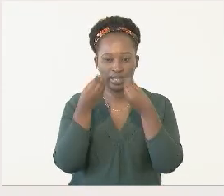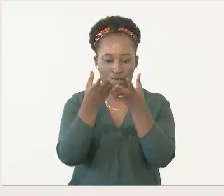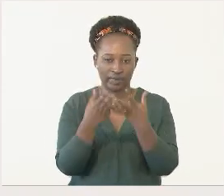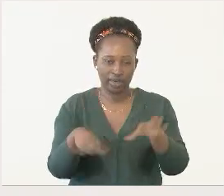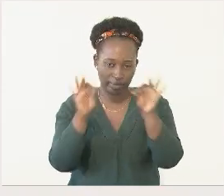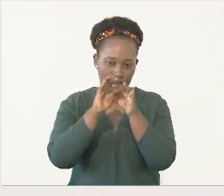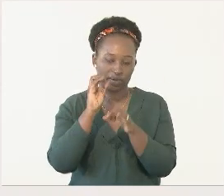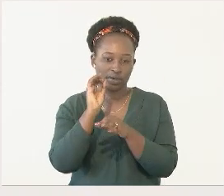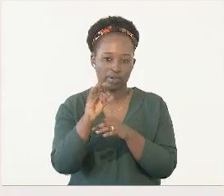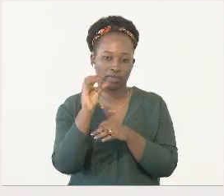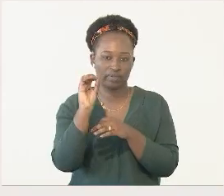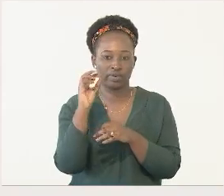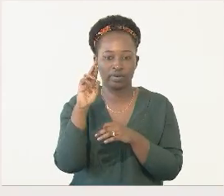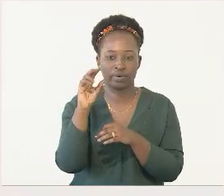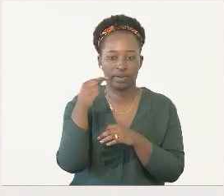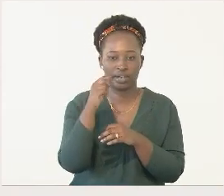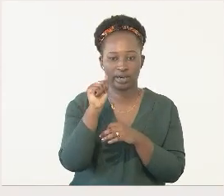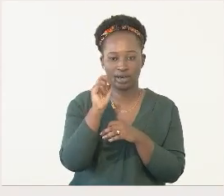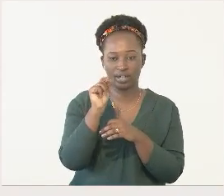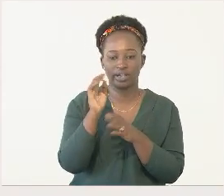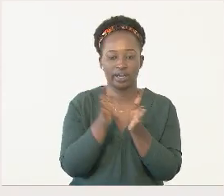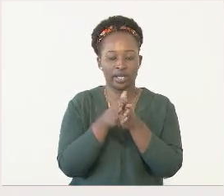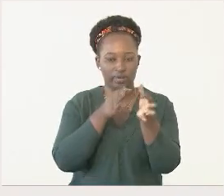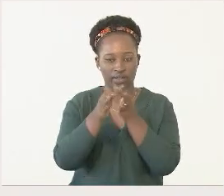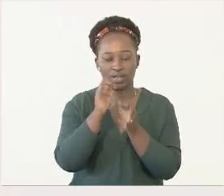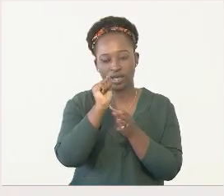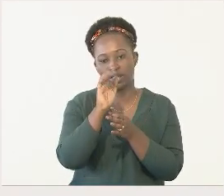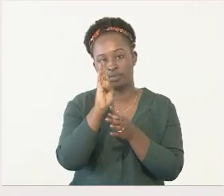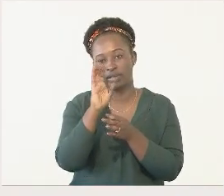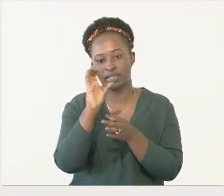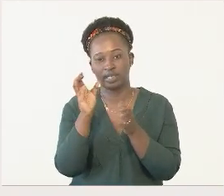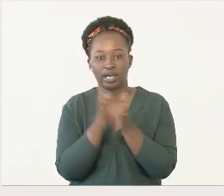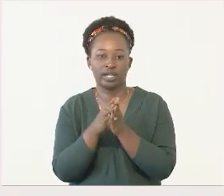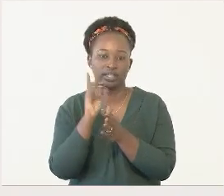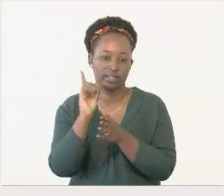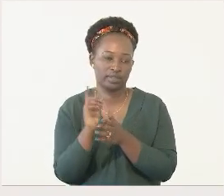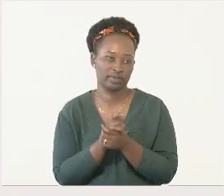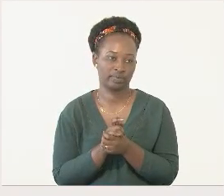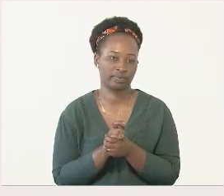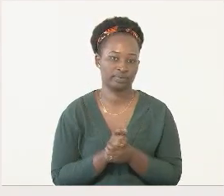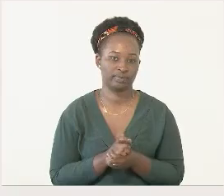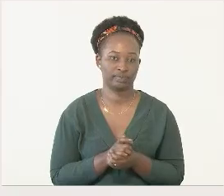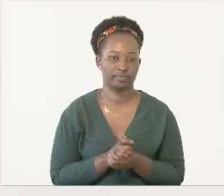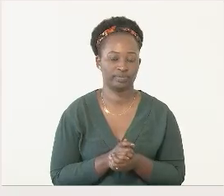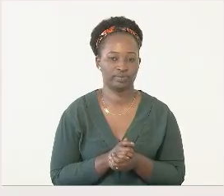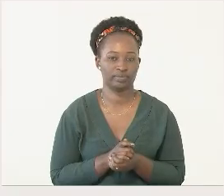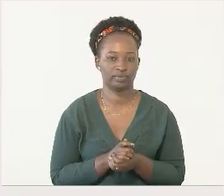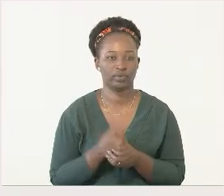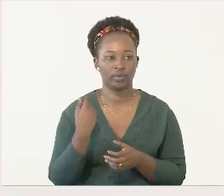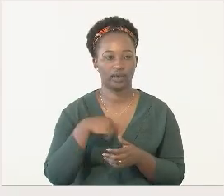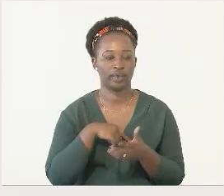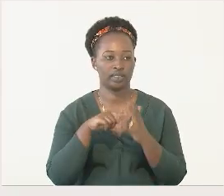part labeled A, B, C, and D. Let's start with the, and then we have a home assignment. Let's start with